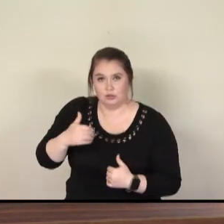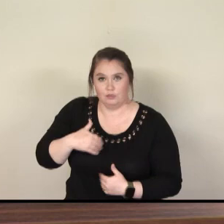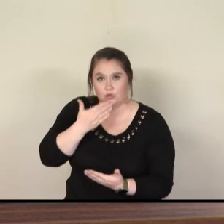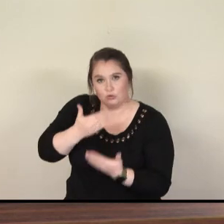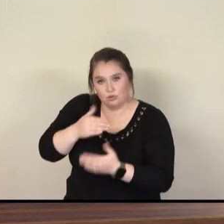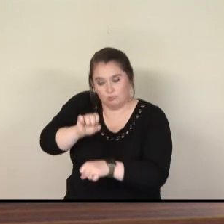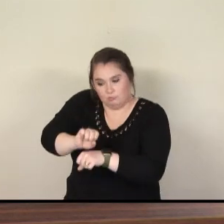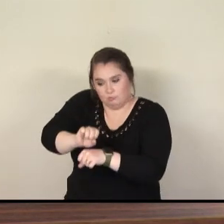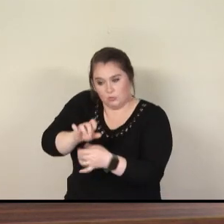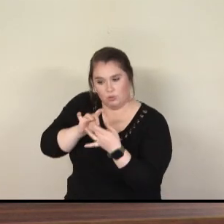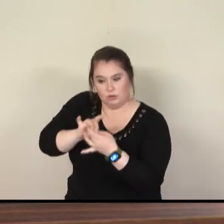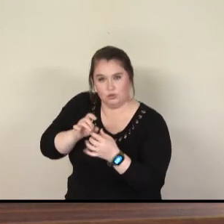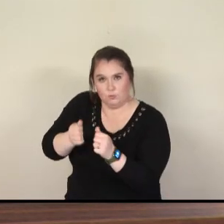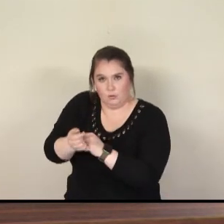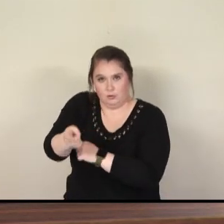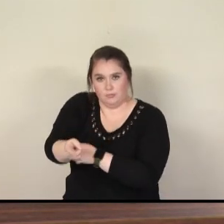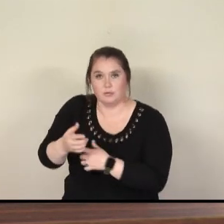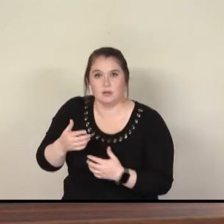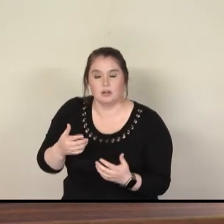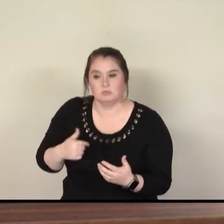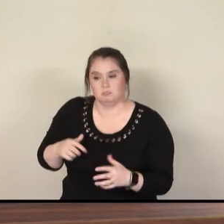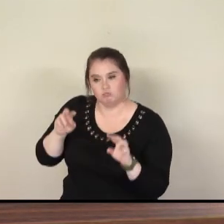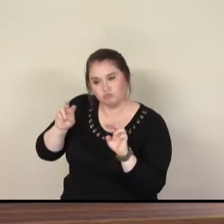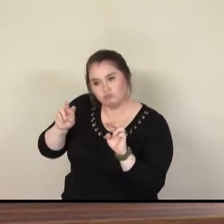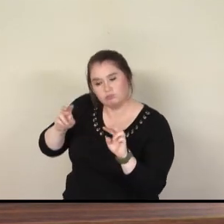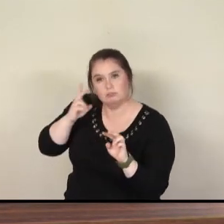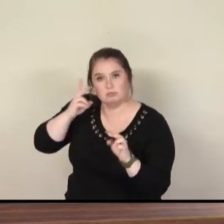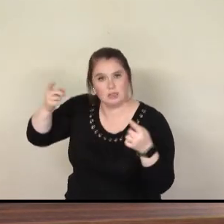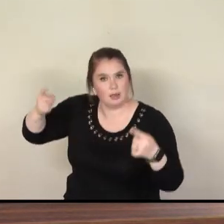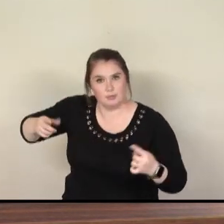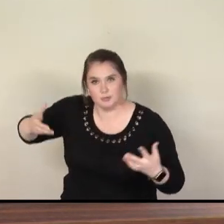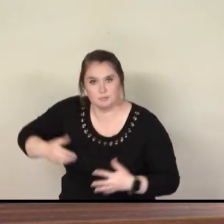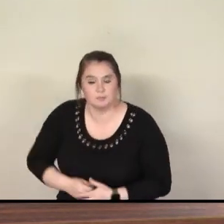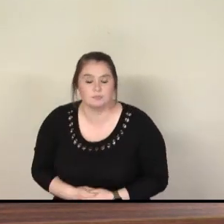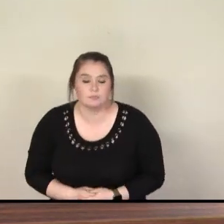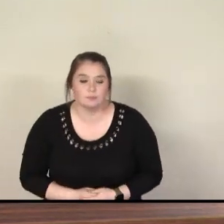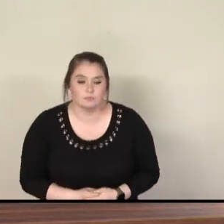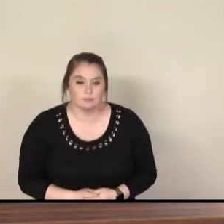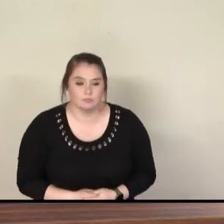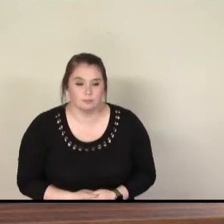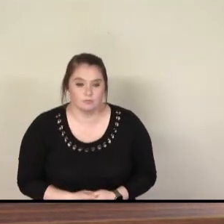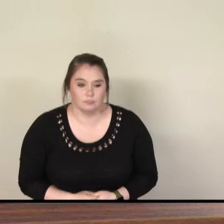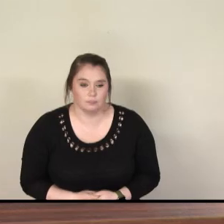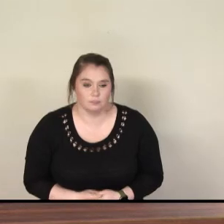Ford, and I'm looking forward to seeing what comes out of that.